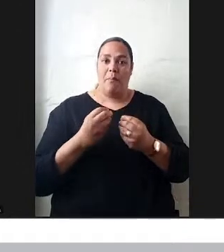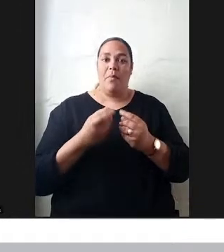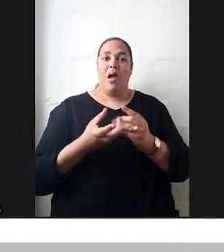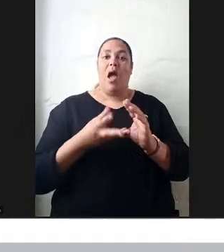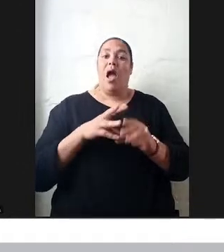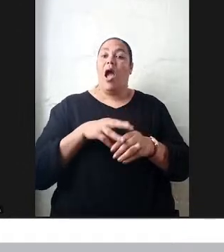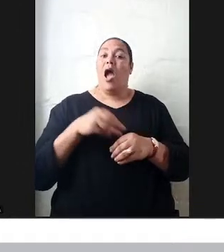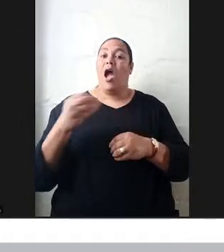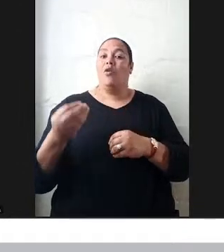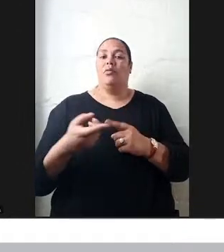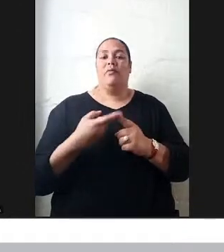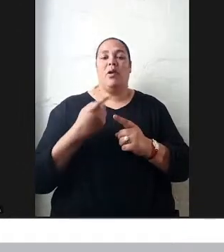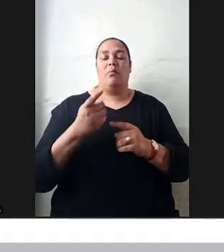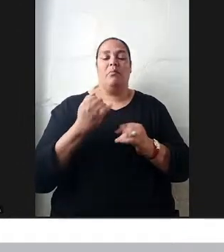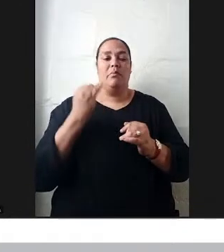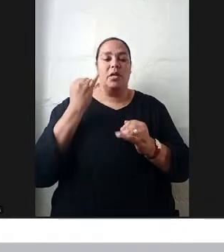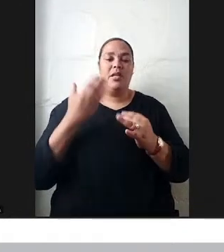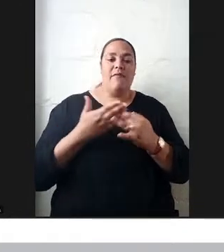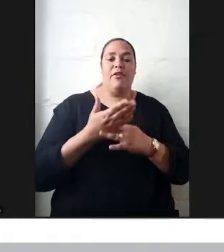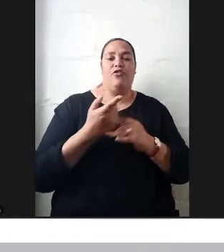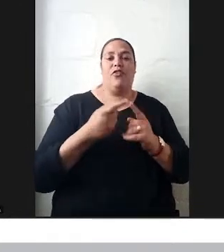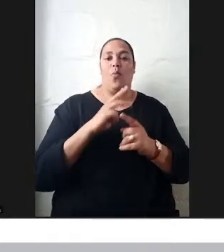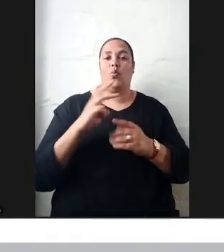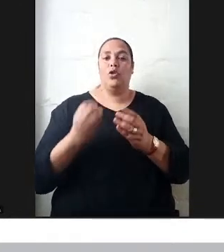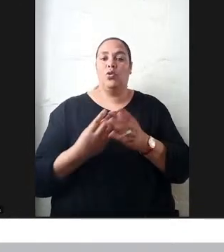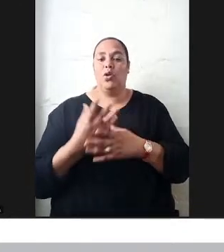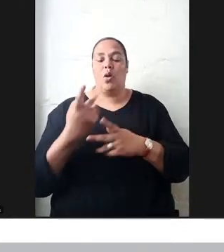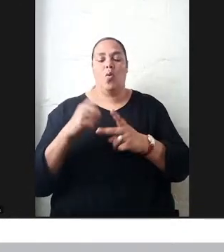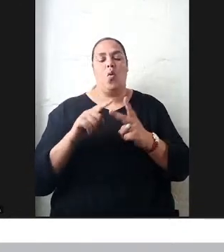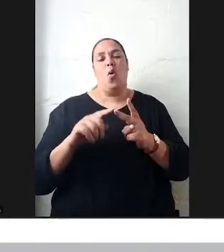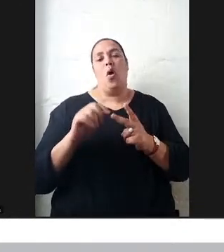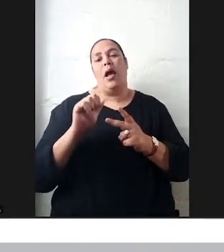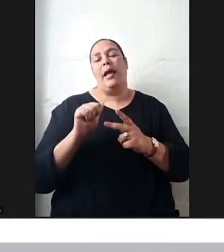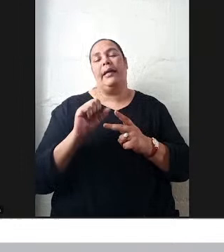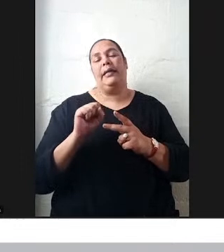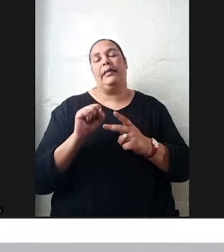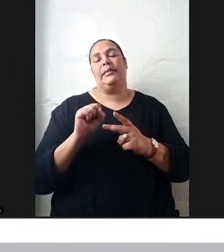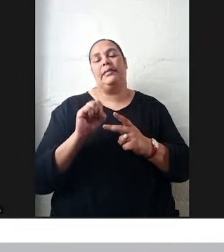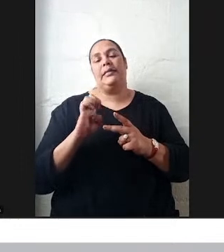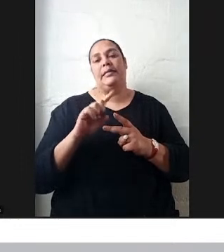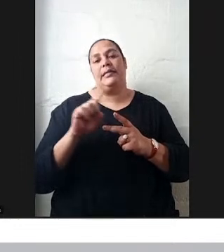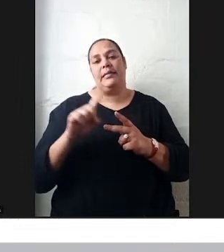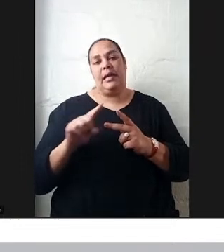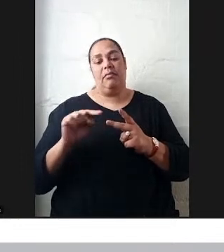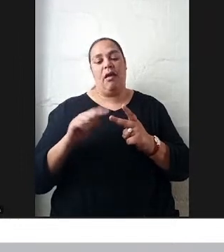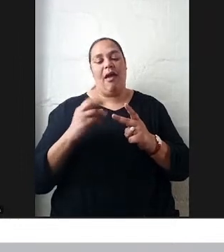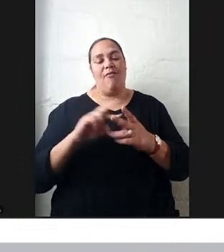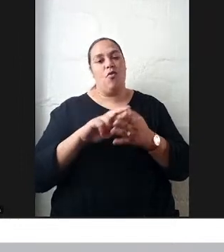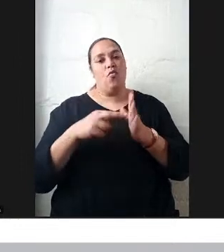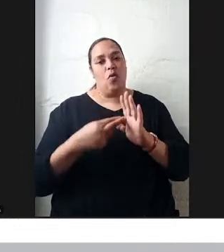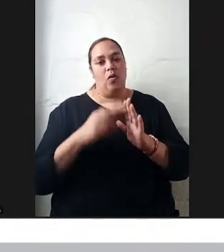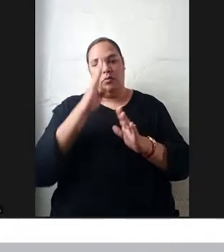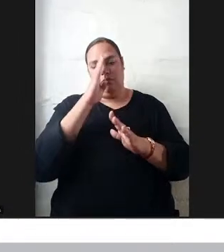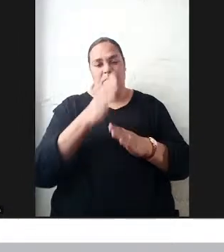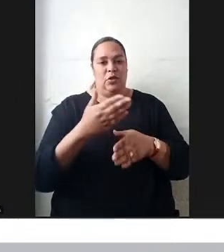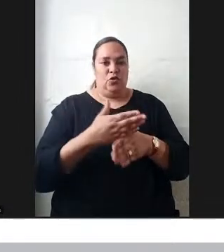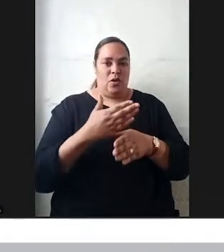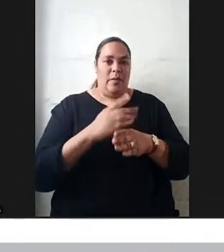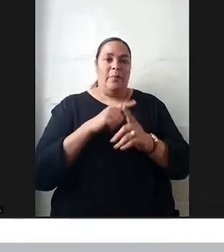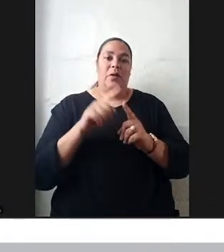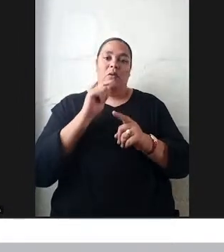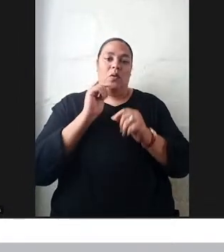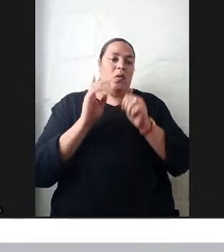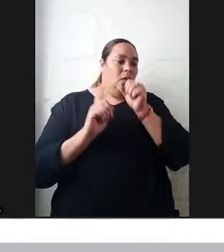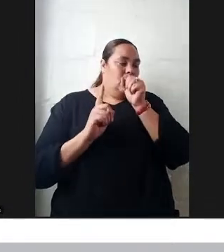say, interventions by Westgro or ASEZ, they play a certain role, the direct jobs, but it really is